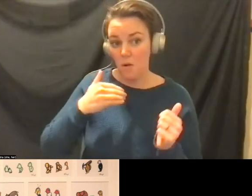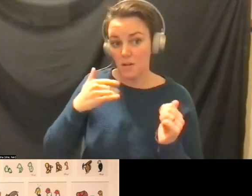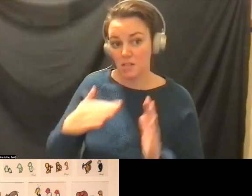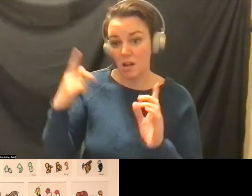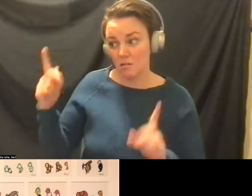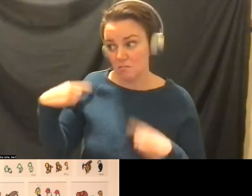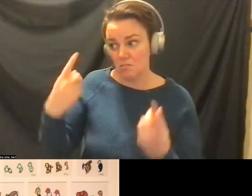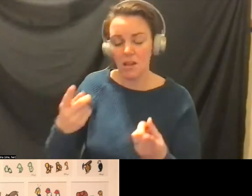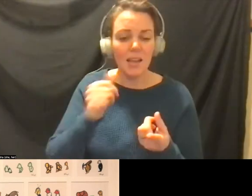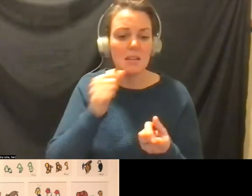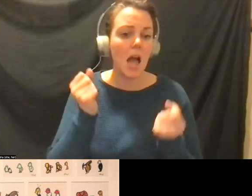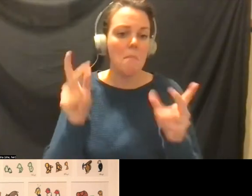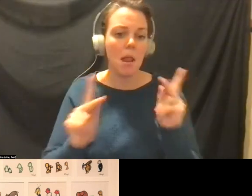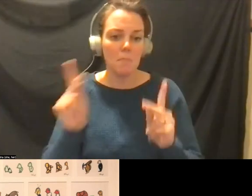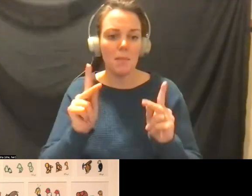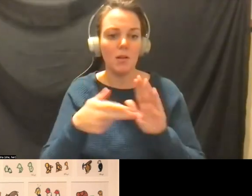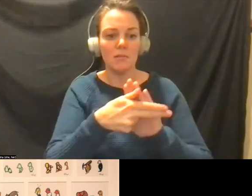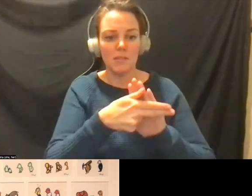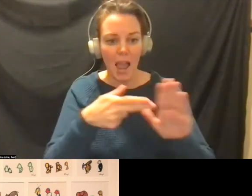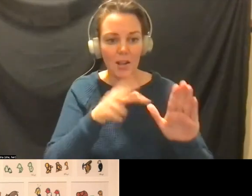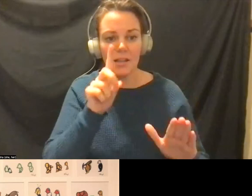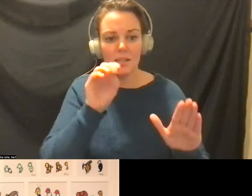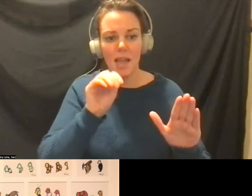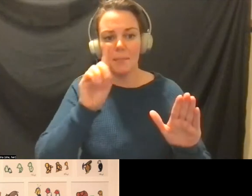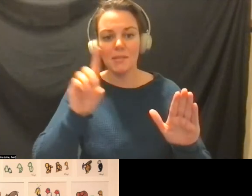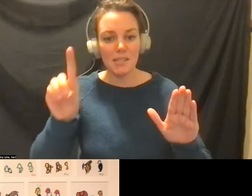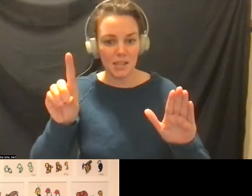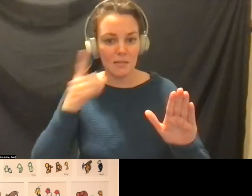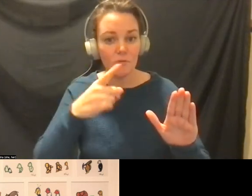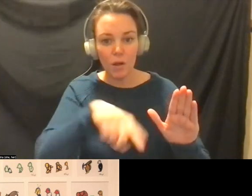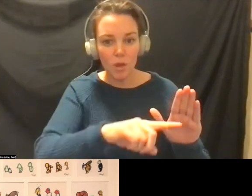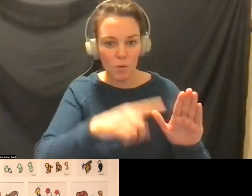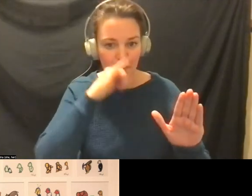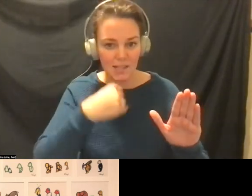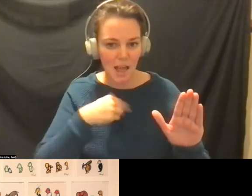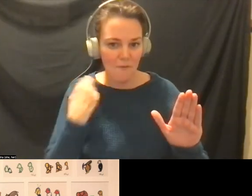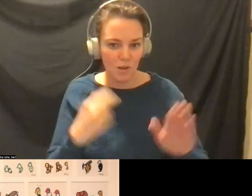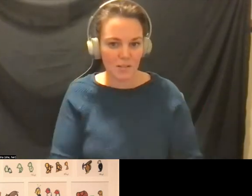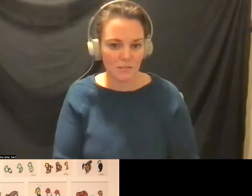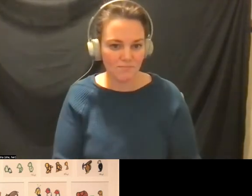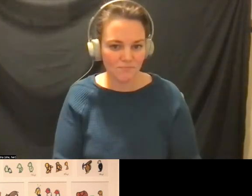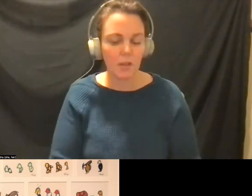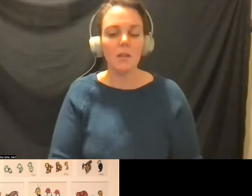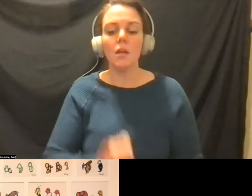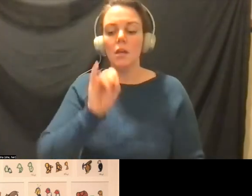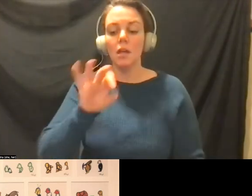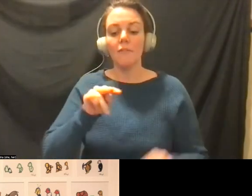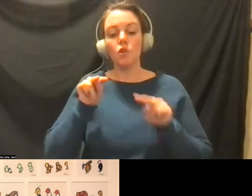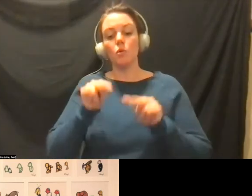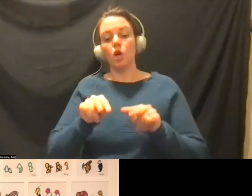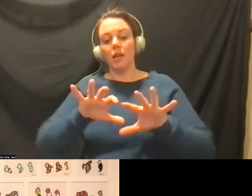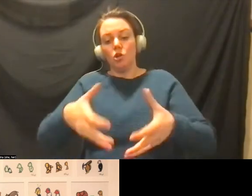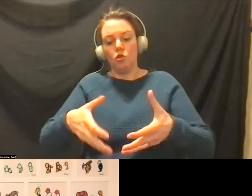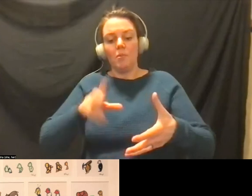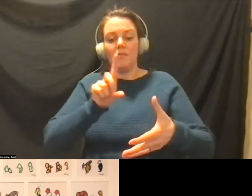many people are diagnosing DMDD in these at-risk kids. When you look at a group of DMDD